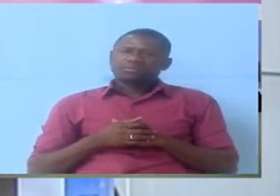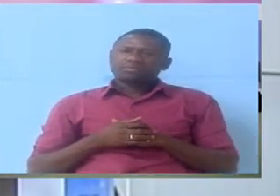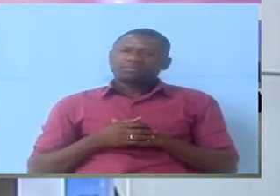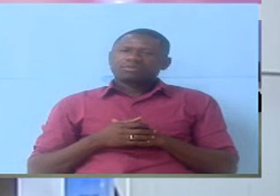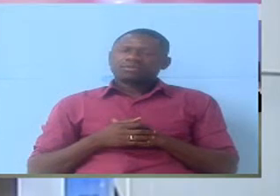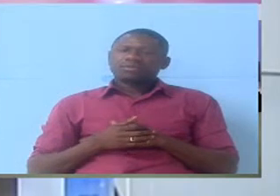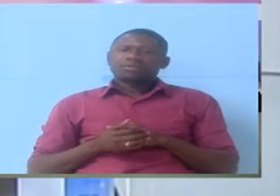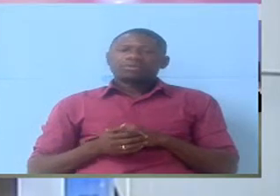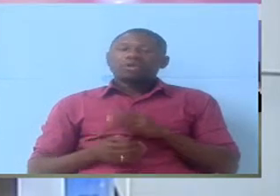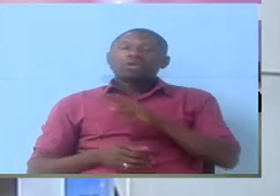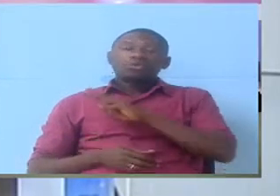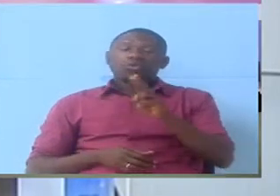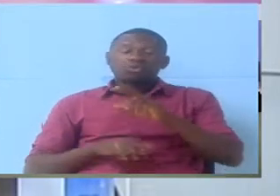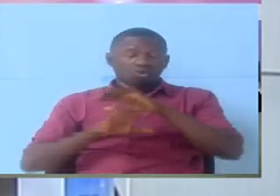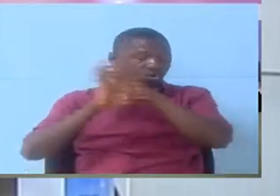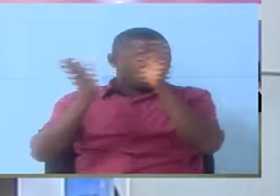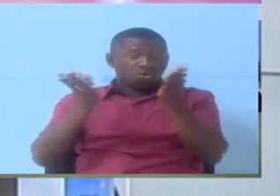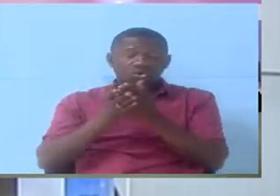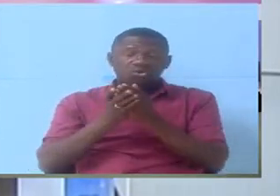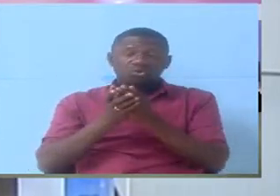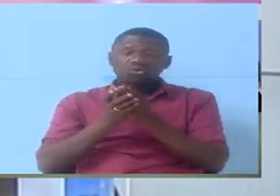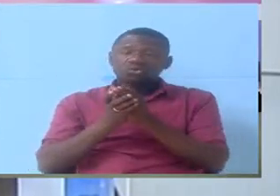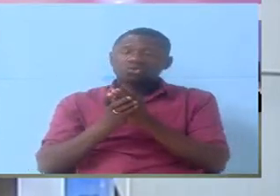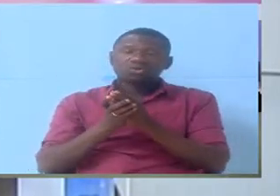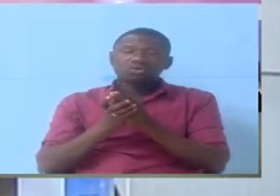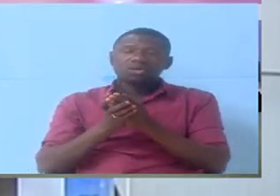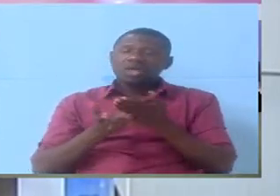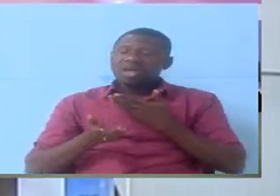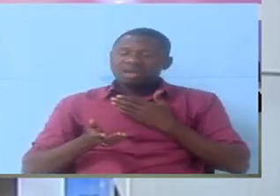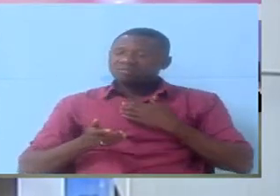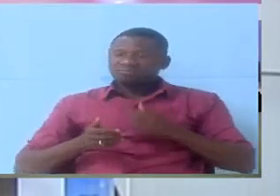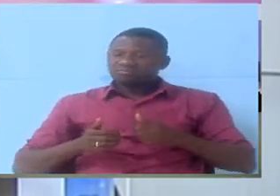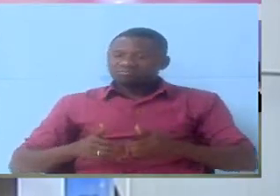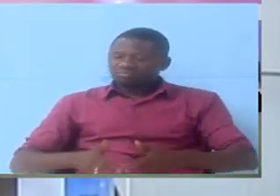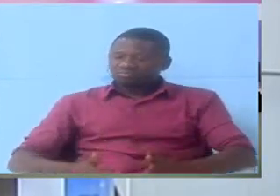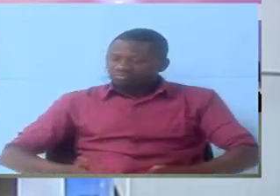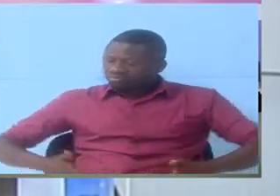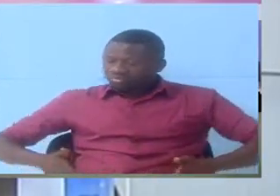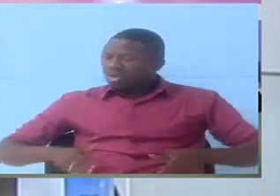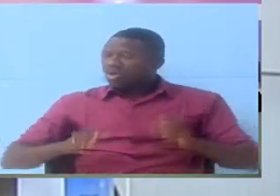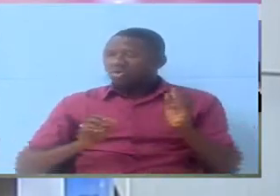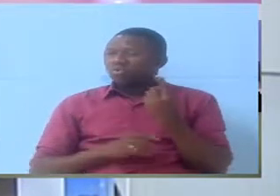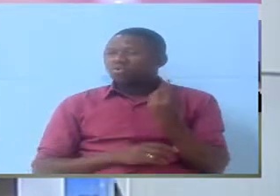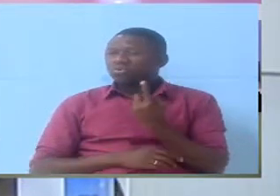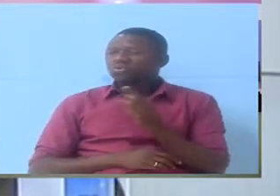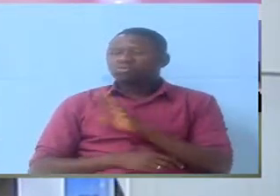Not all of them were on garments. Because